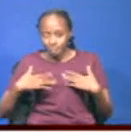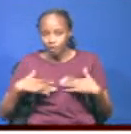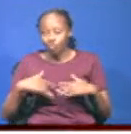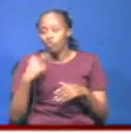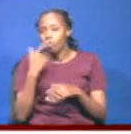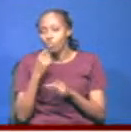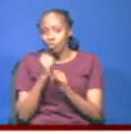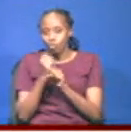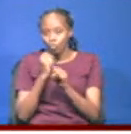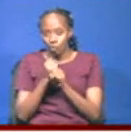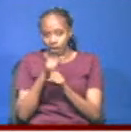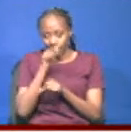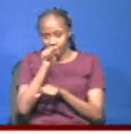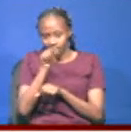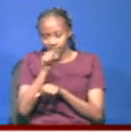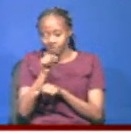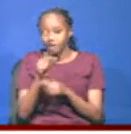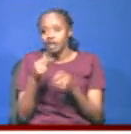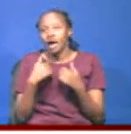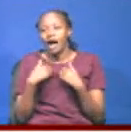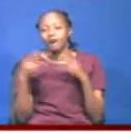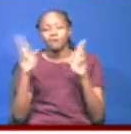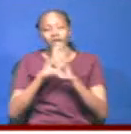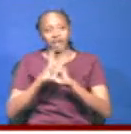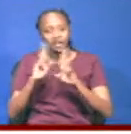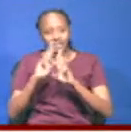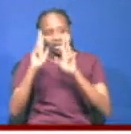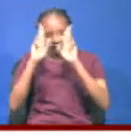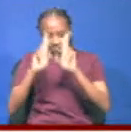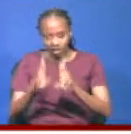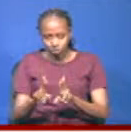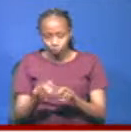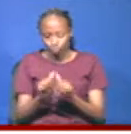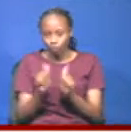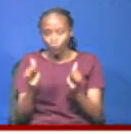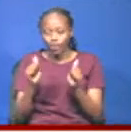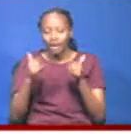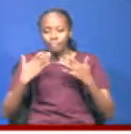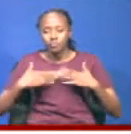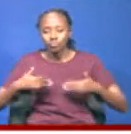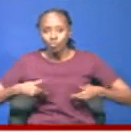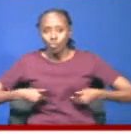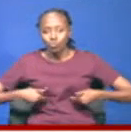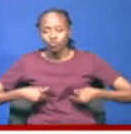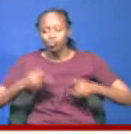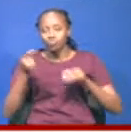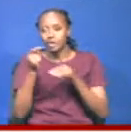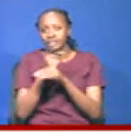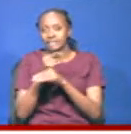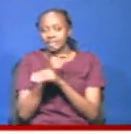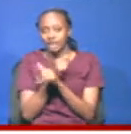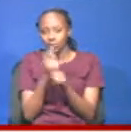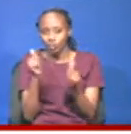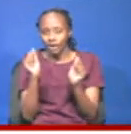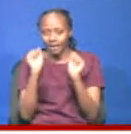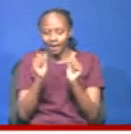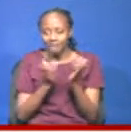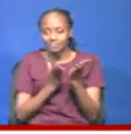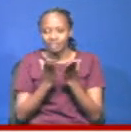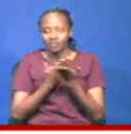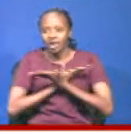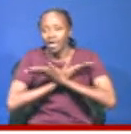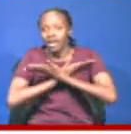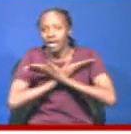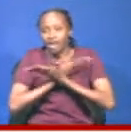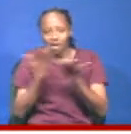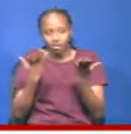and internationally ready, so that young people who are trained in these countries can serve anywhere in the world, and they are